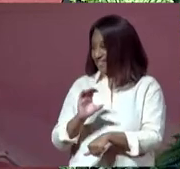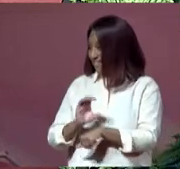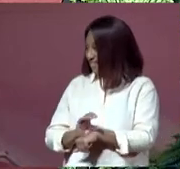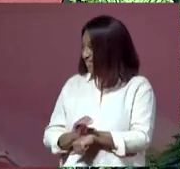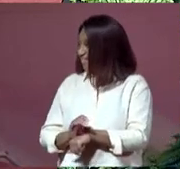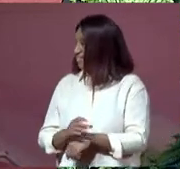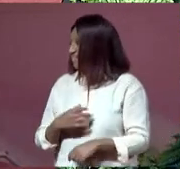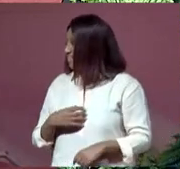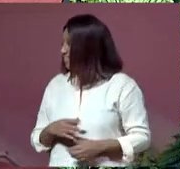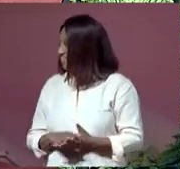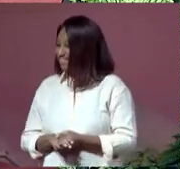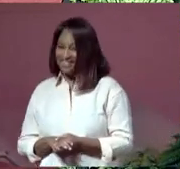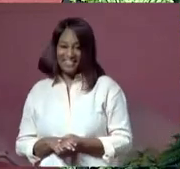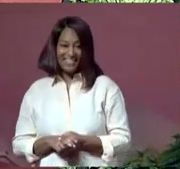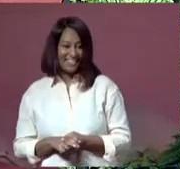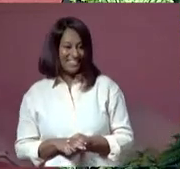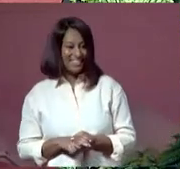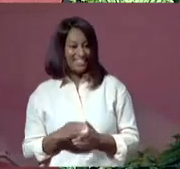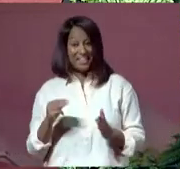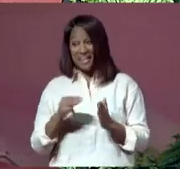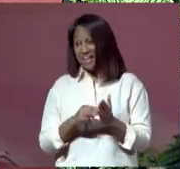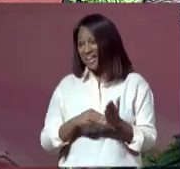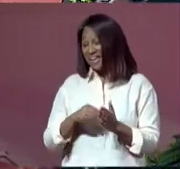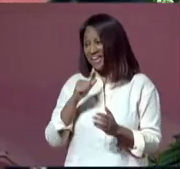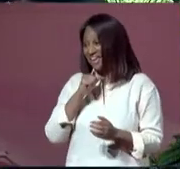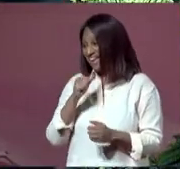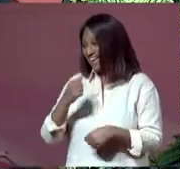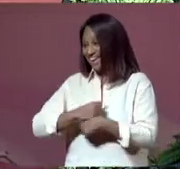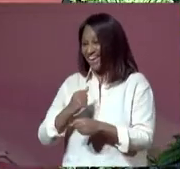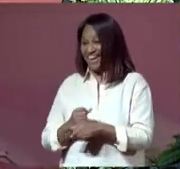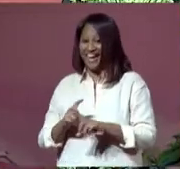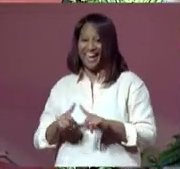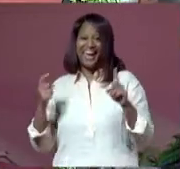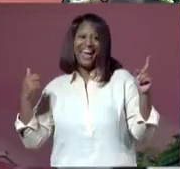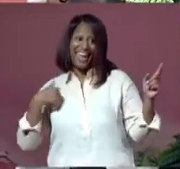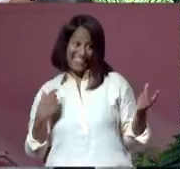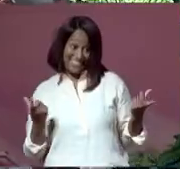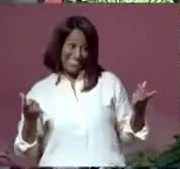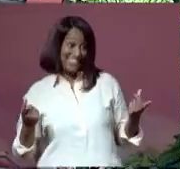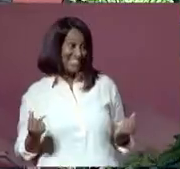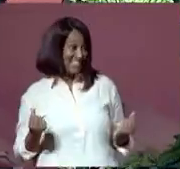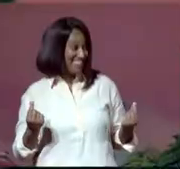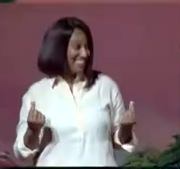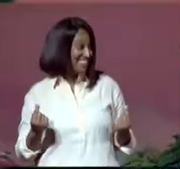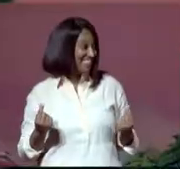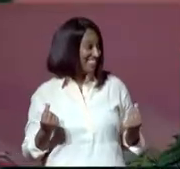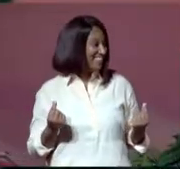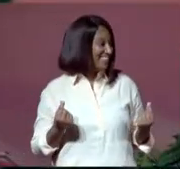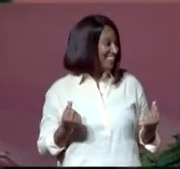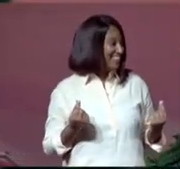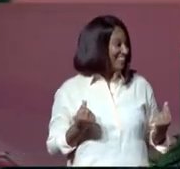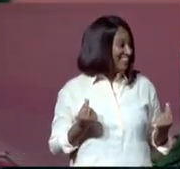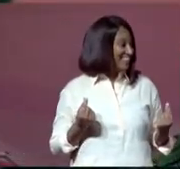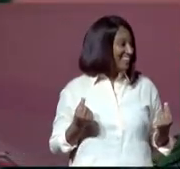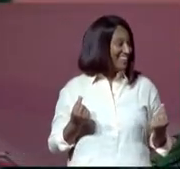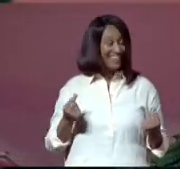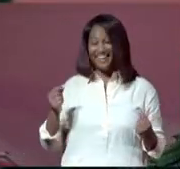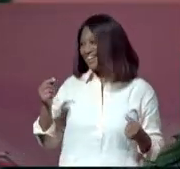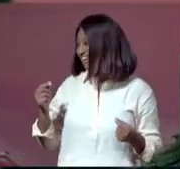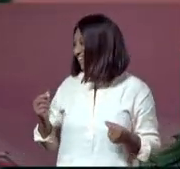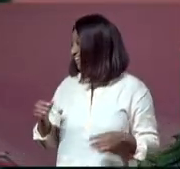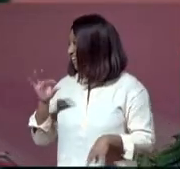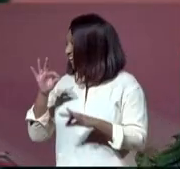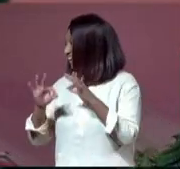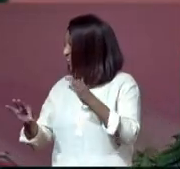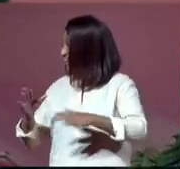I'm like the Winans. Millions didn't make it, but I'm one of the ones who did. So I'm just glad and